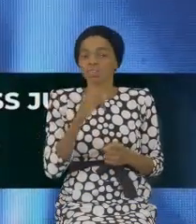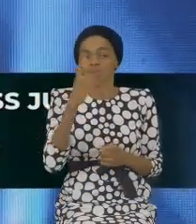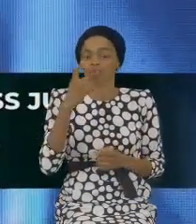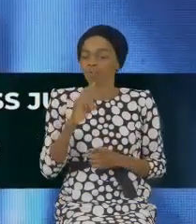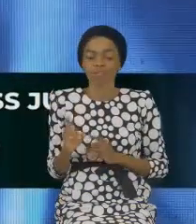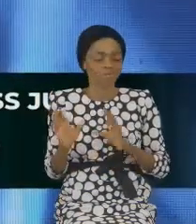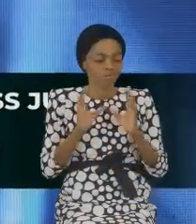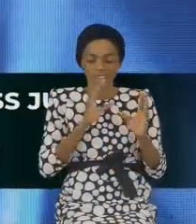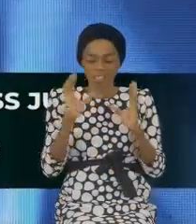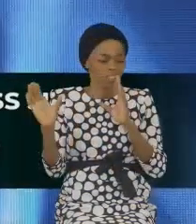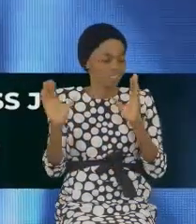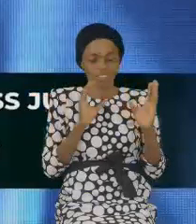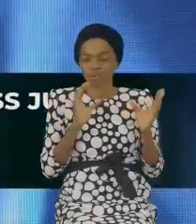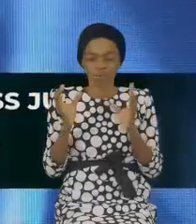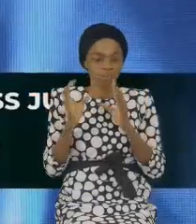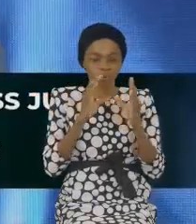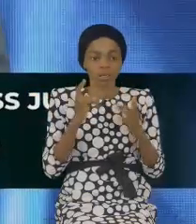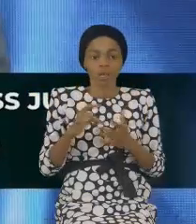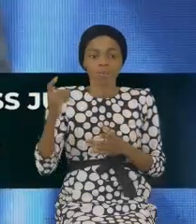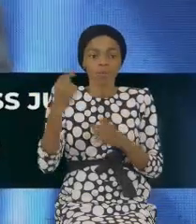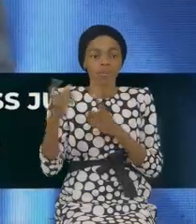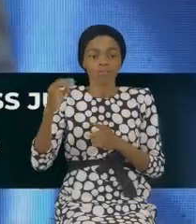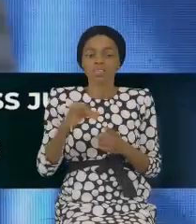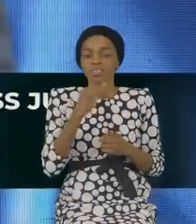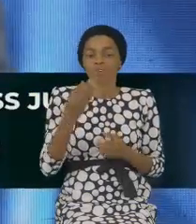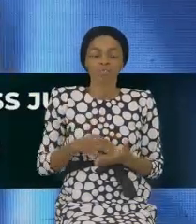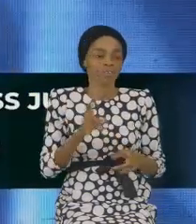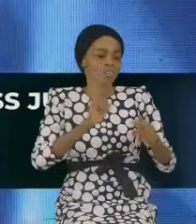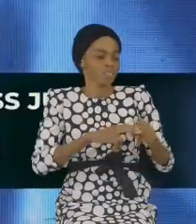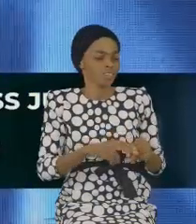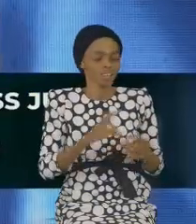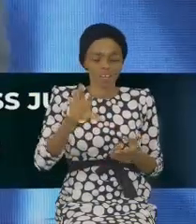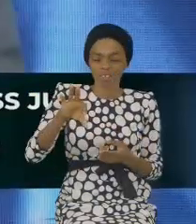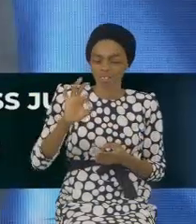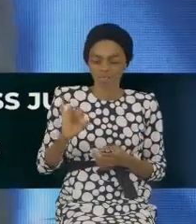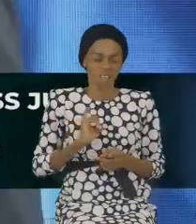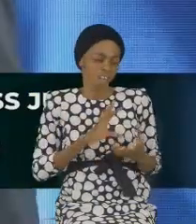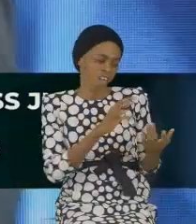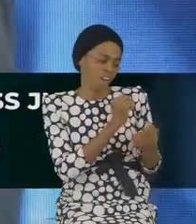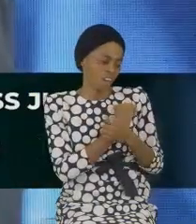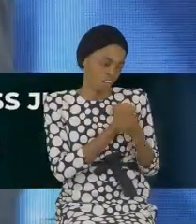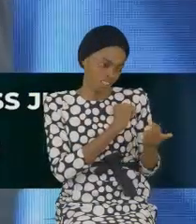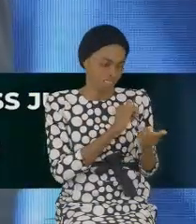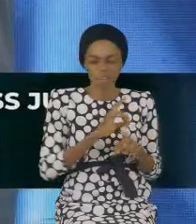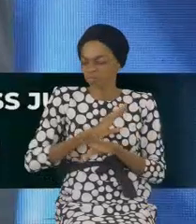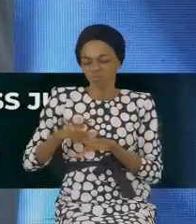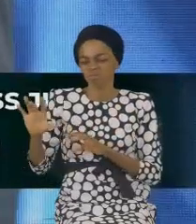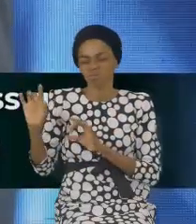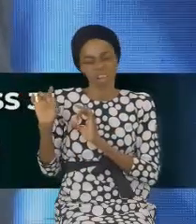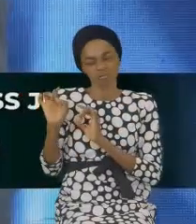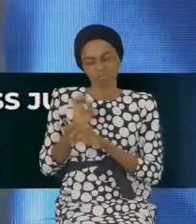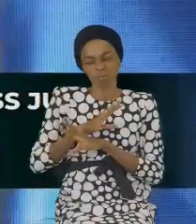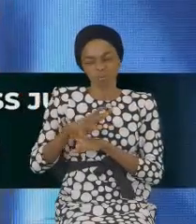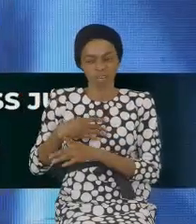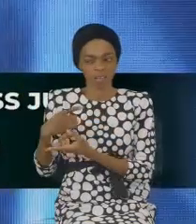God is not for sifting and choosing. I like that, I don't like that. That one goes against the flesh, and